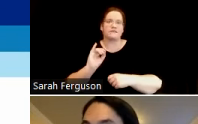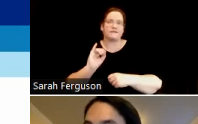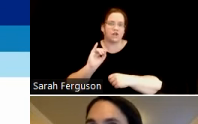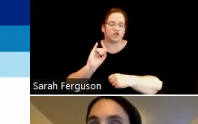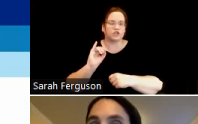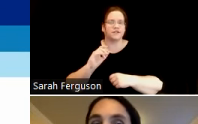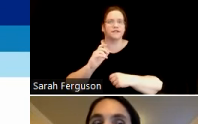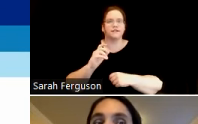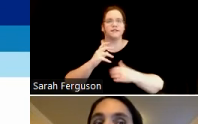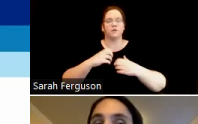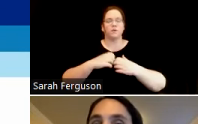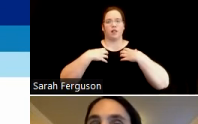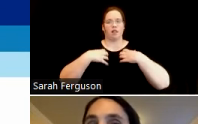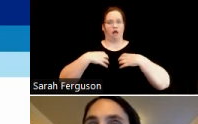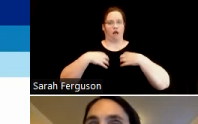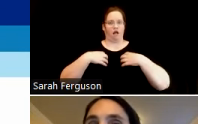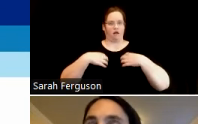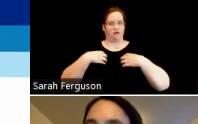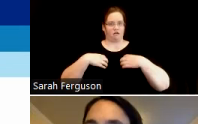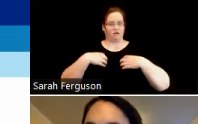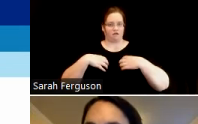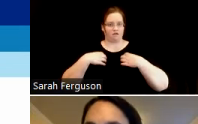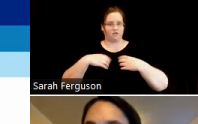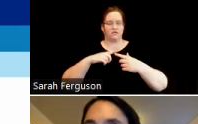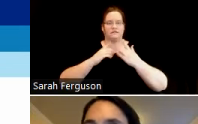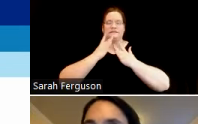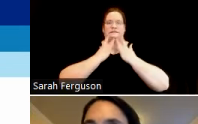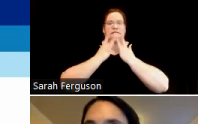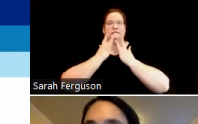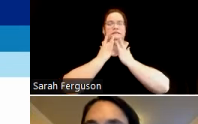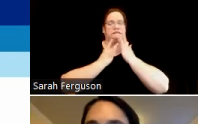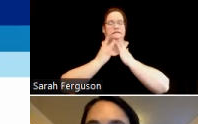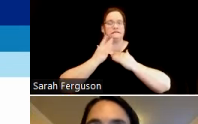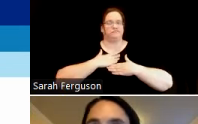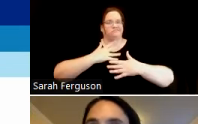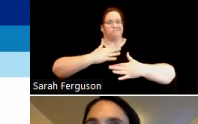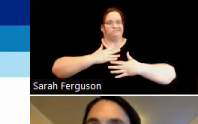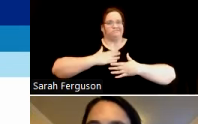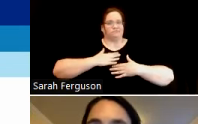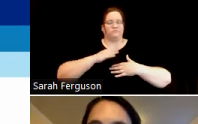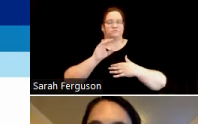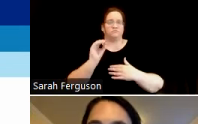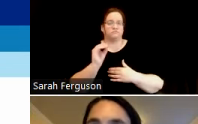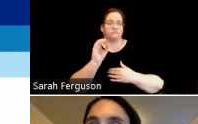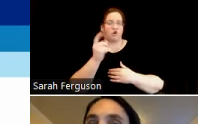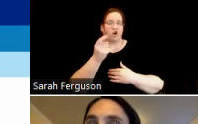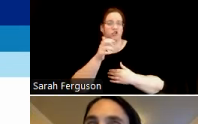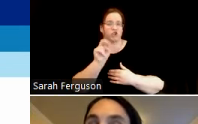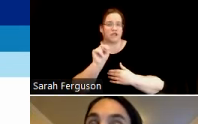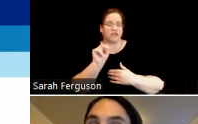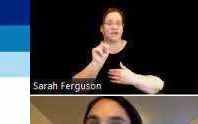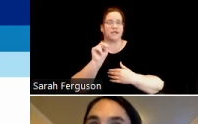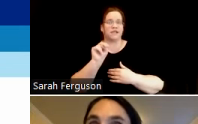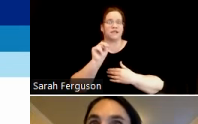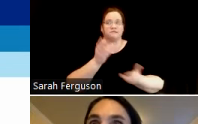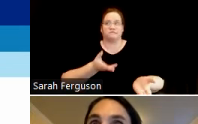an infection in the lung, and it can cause low oxygen levels, requiring a child to be hospitalized for oxygen, or